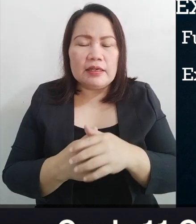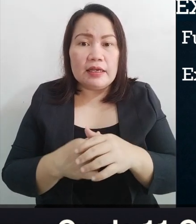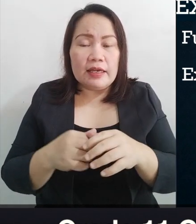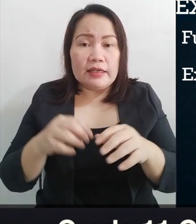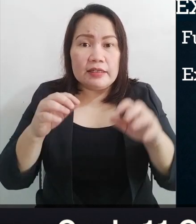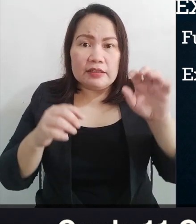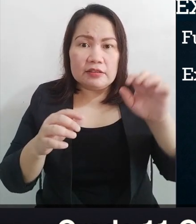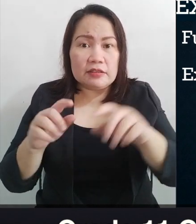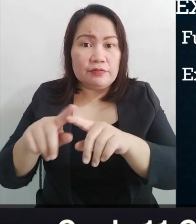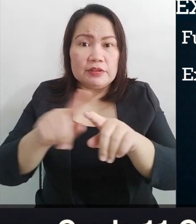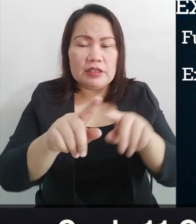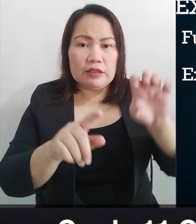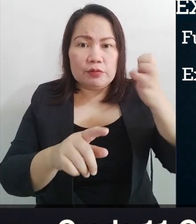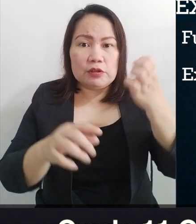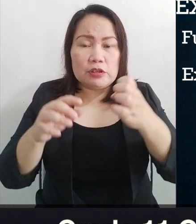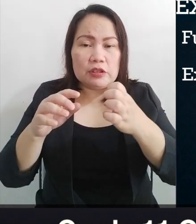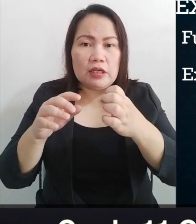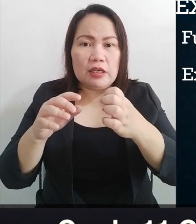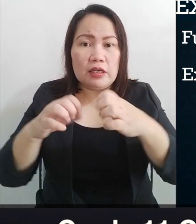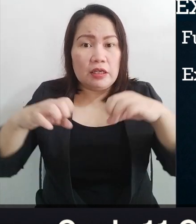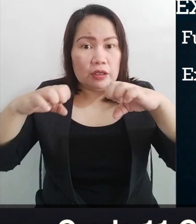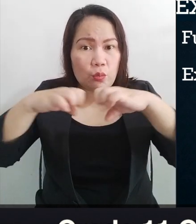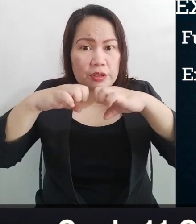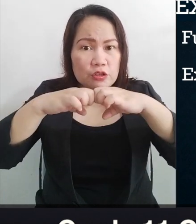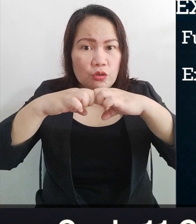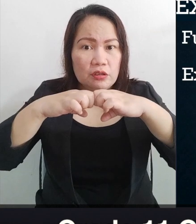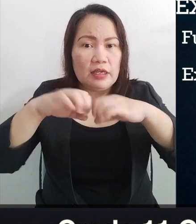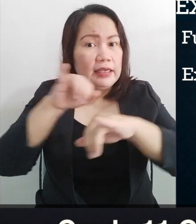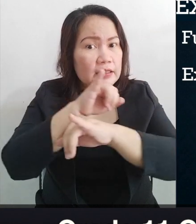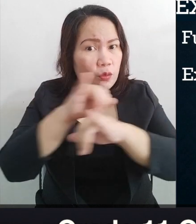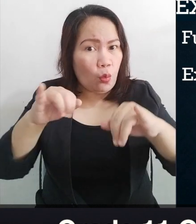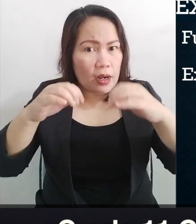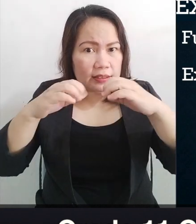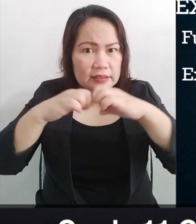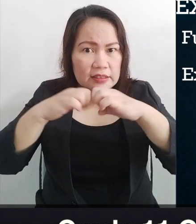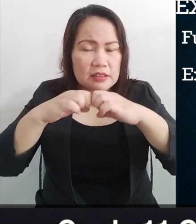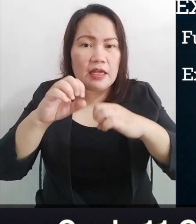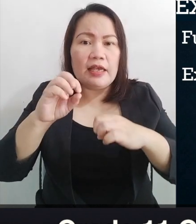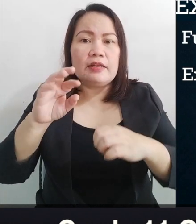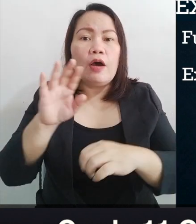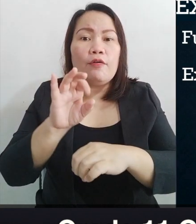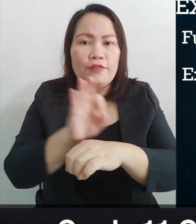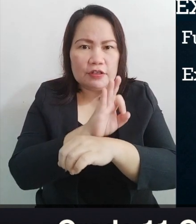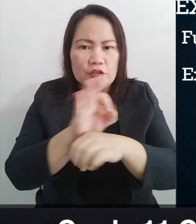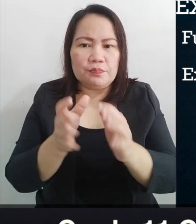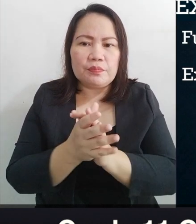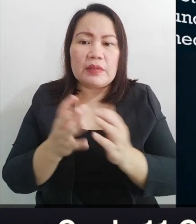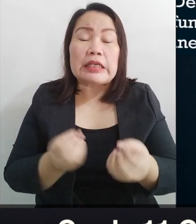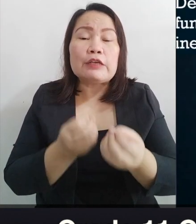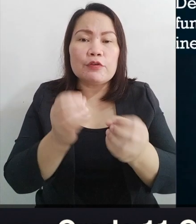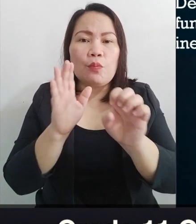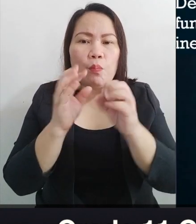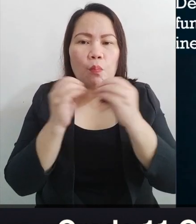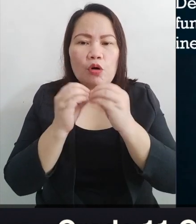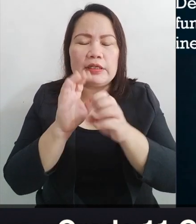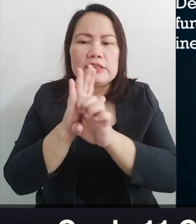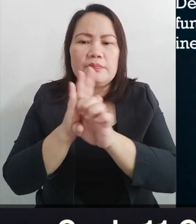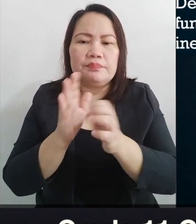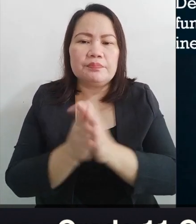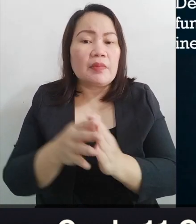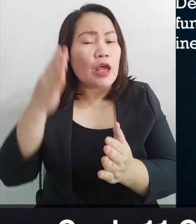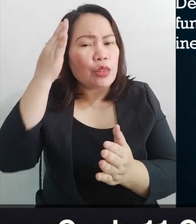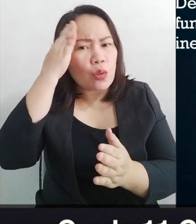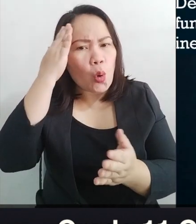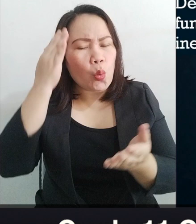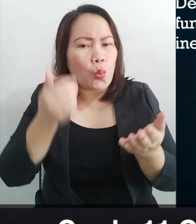ng tatlo, exponential equation, inequalities, and function. Okay, I'll give you more examples. So,